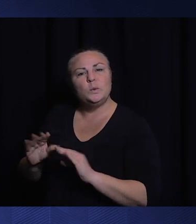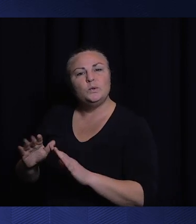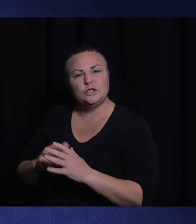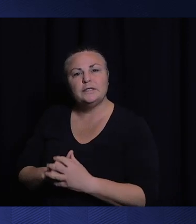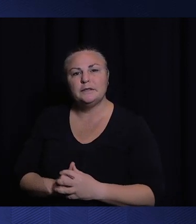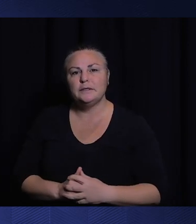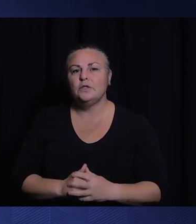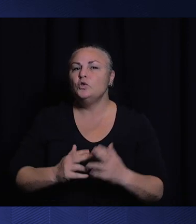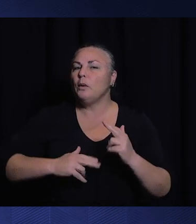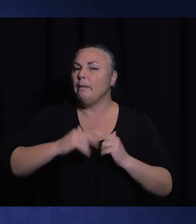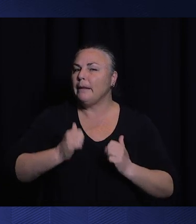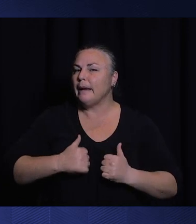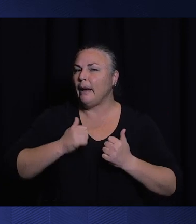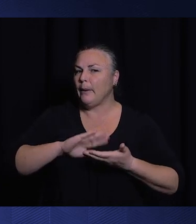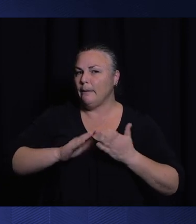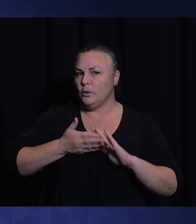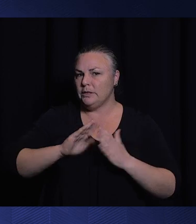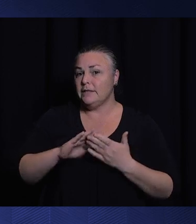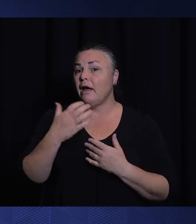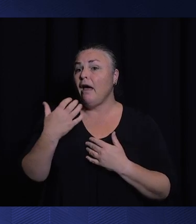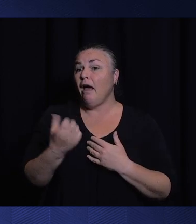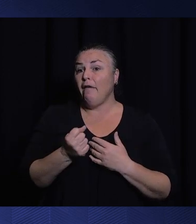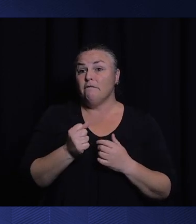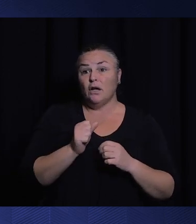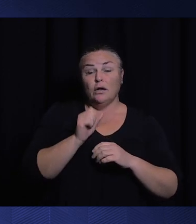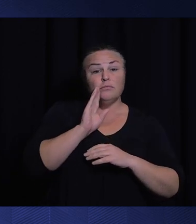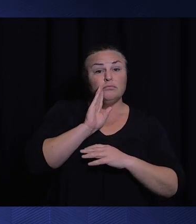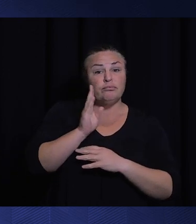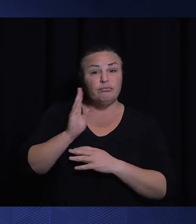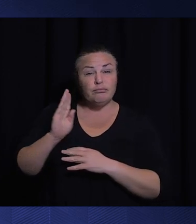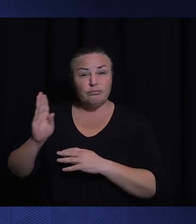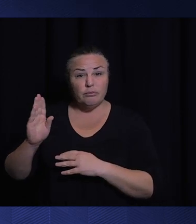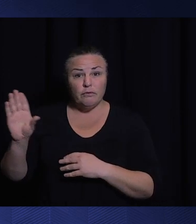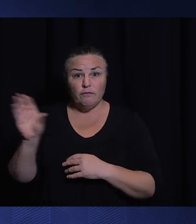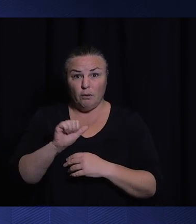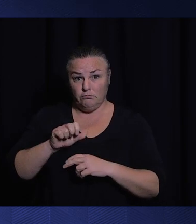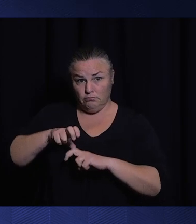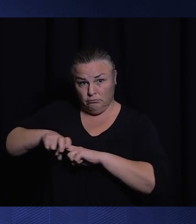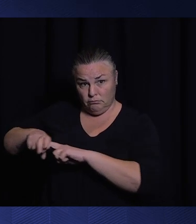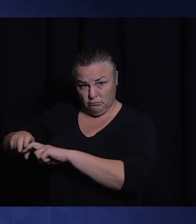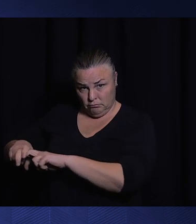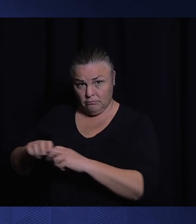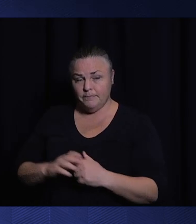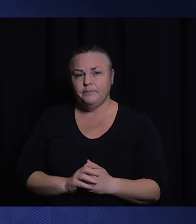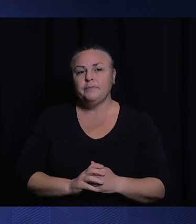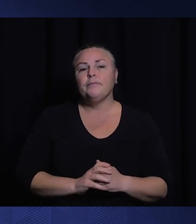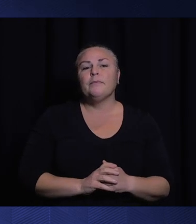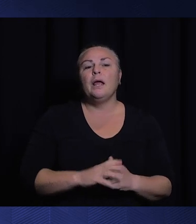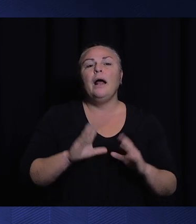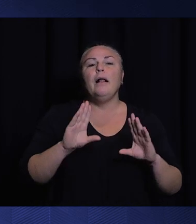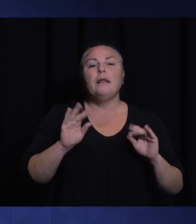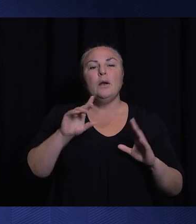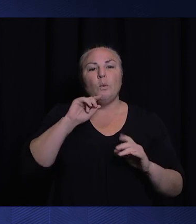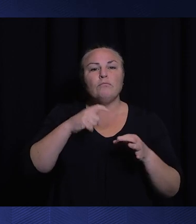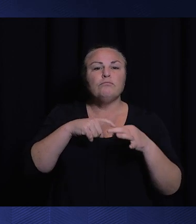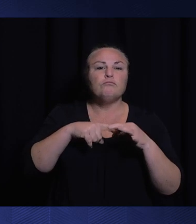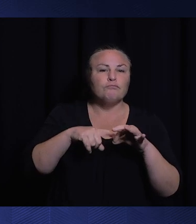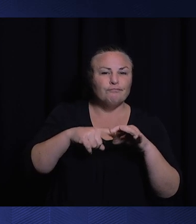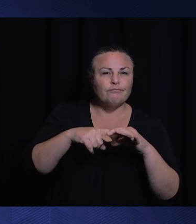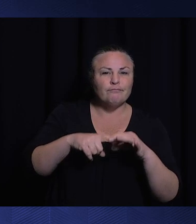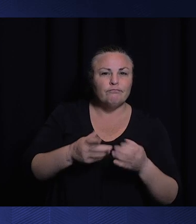session is we will have 6 minutes presentations from our speakers, and followed by 25 minutes Q&A. So there's a